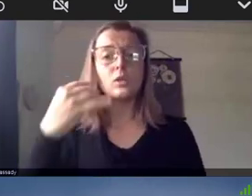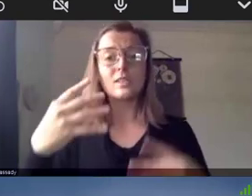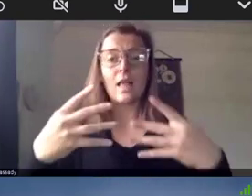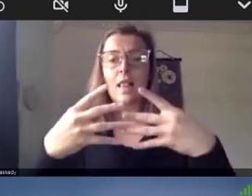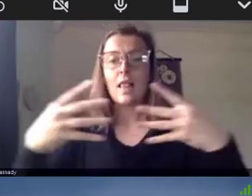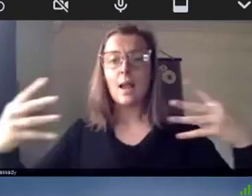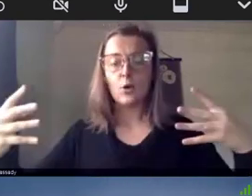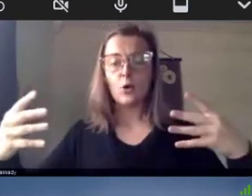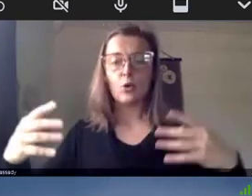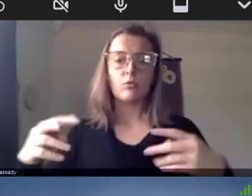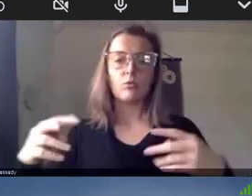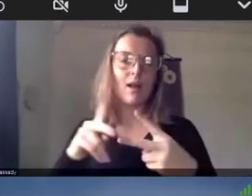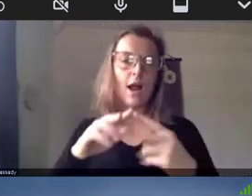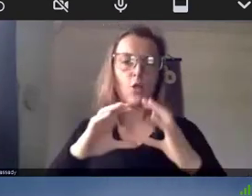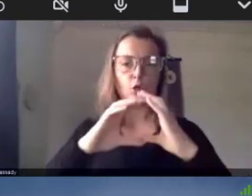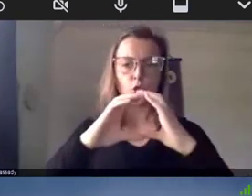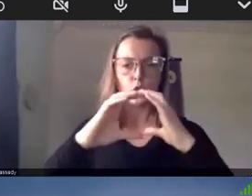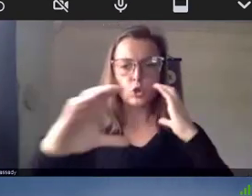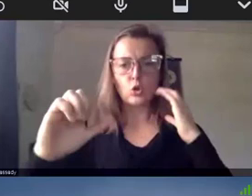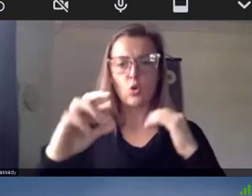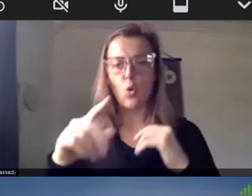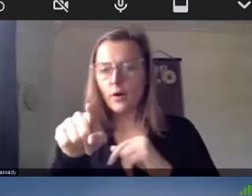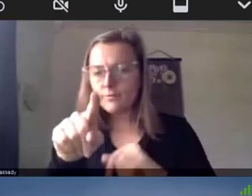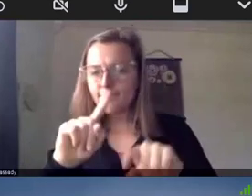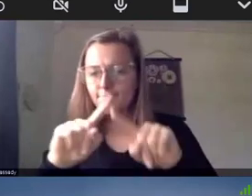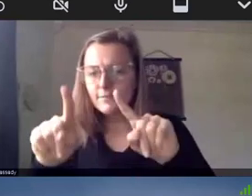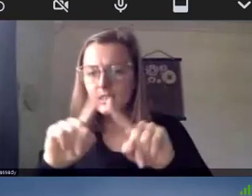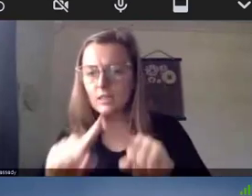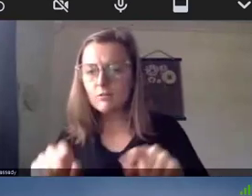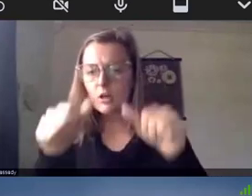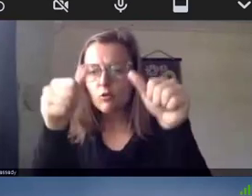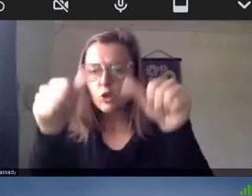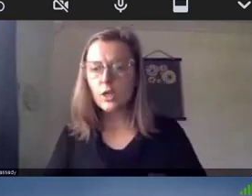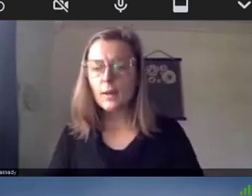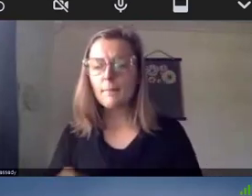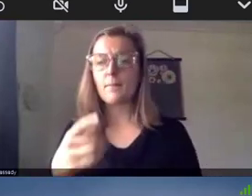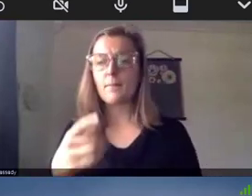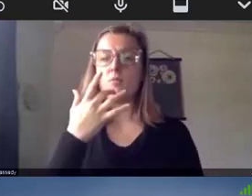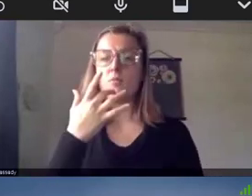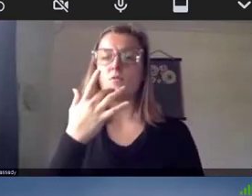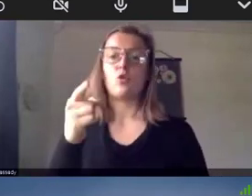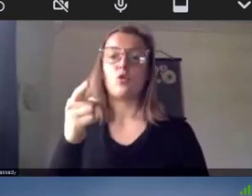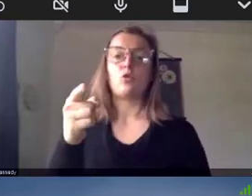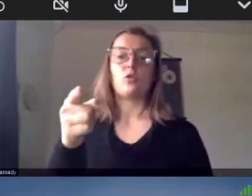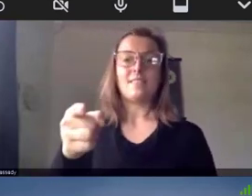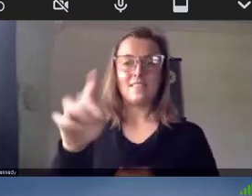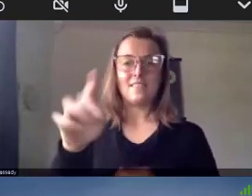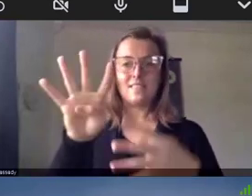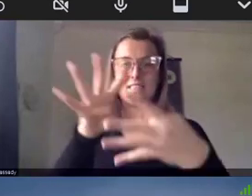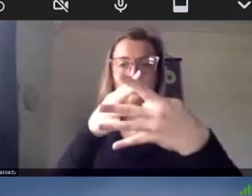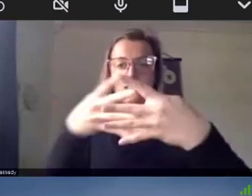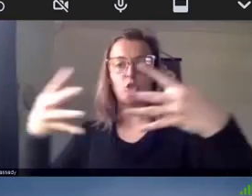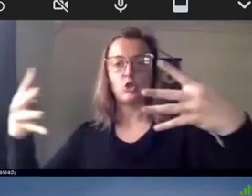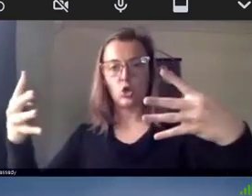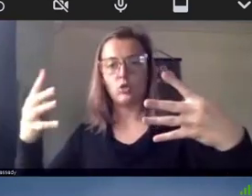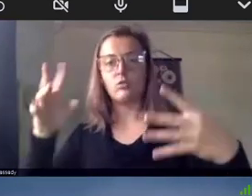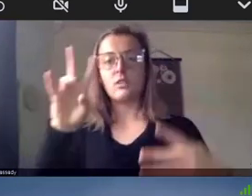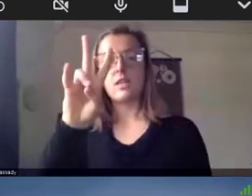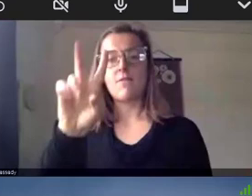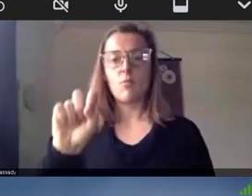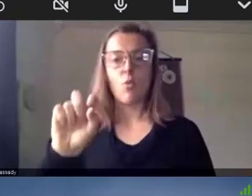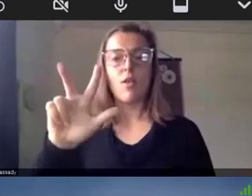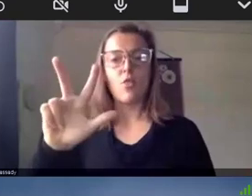like to use this particular set of equations and the table that's